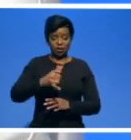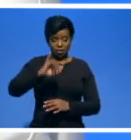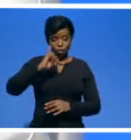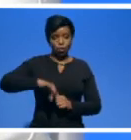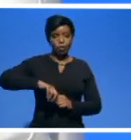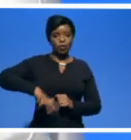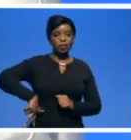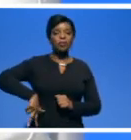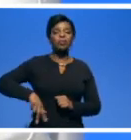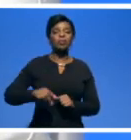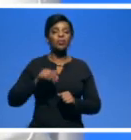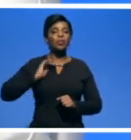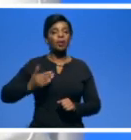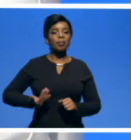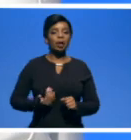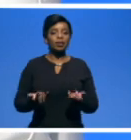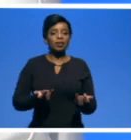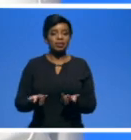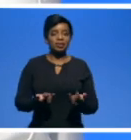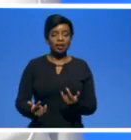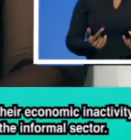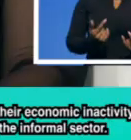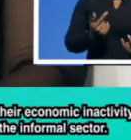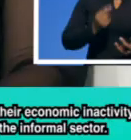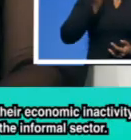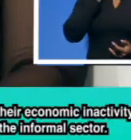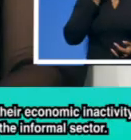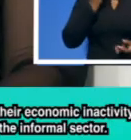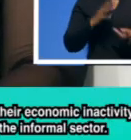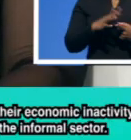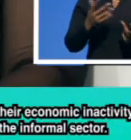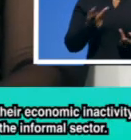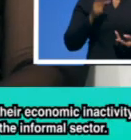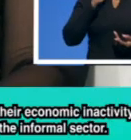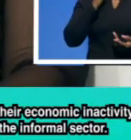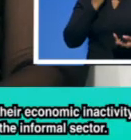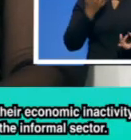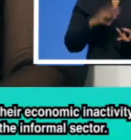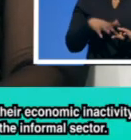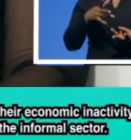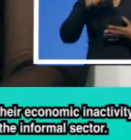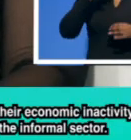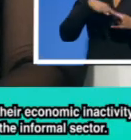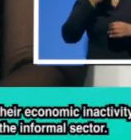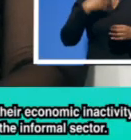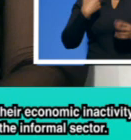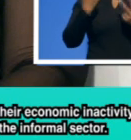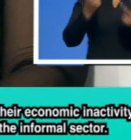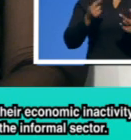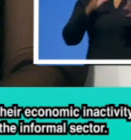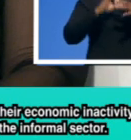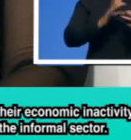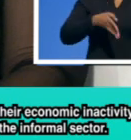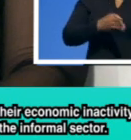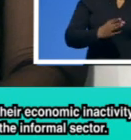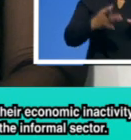outside. Women who are selling fruits and vegetables, chips, sweets, ribabona, everywhere. Koditropong, komahayeng, you know, it's difficult.